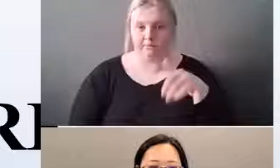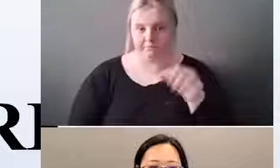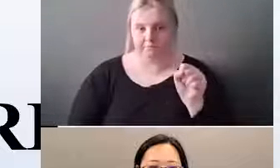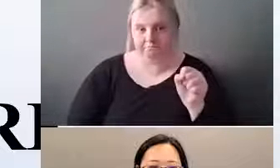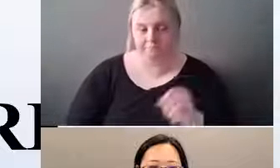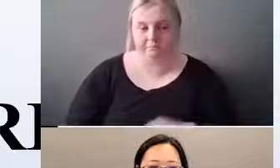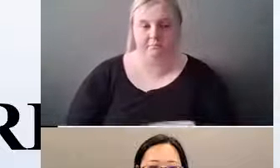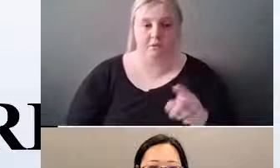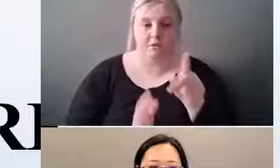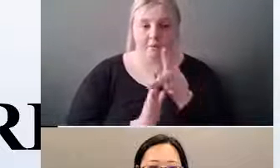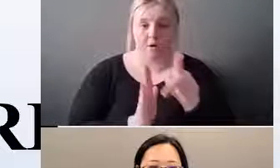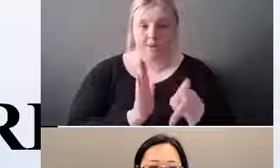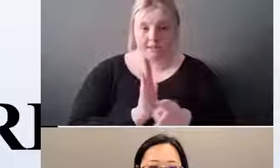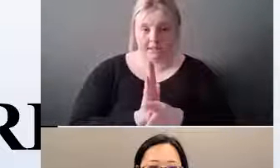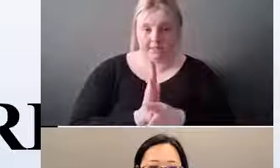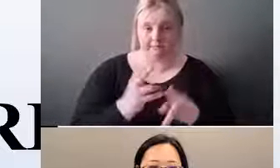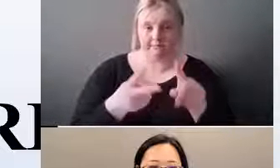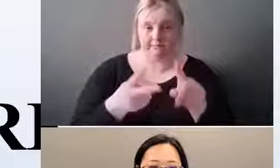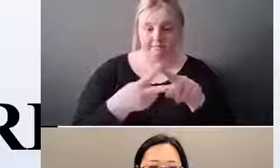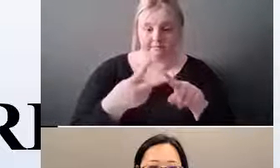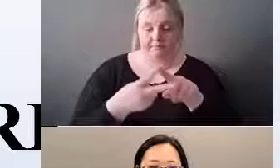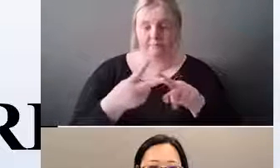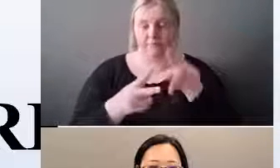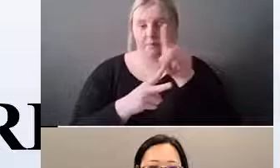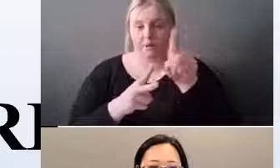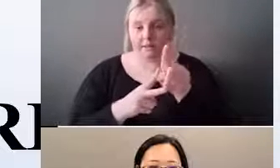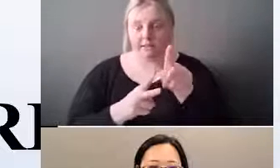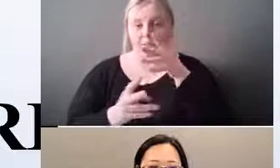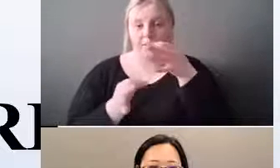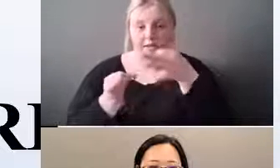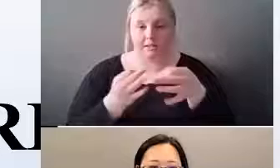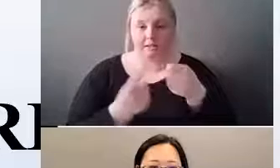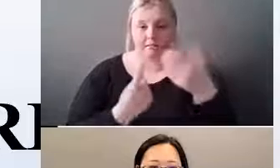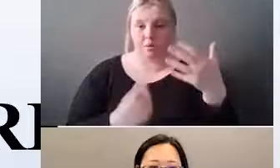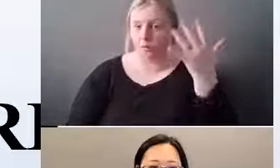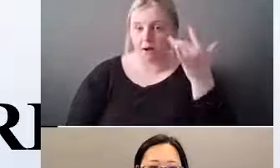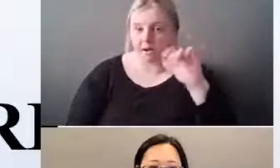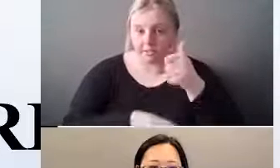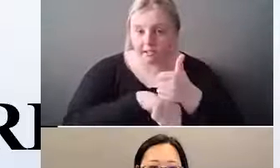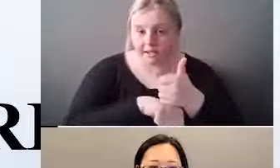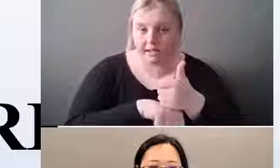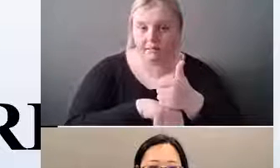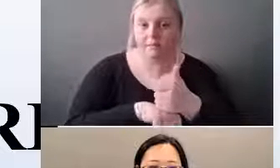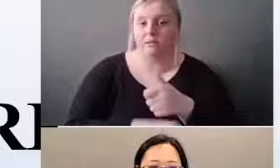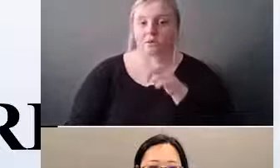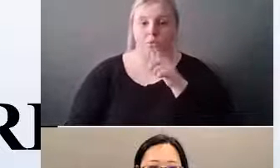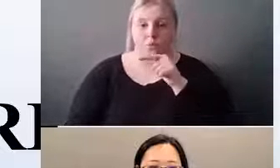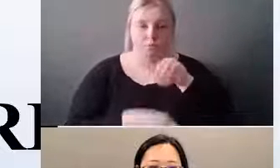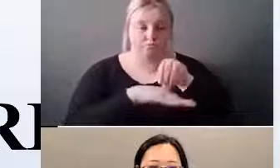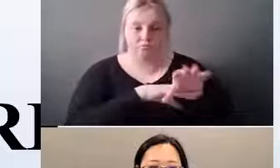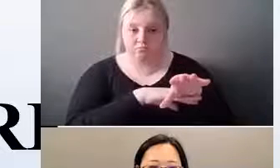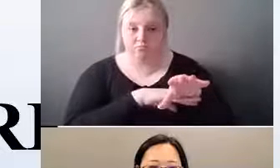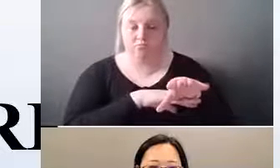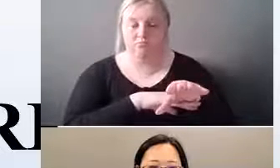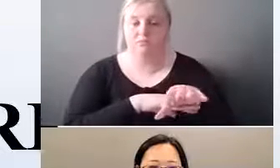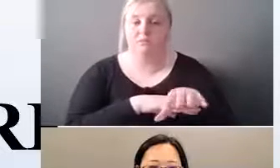policy, there is going to be a policy statement that defines why this policy is being developed, as well as who the policy applies to. And